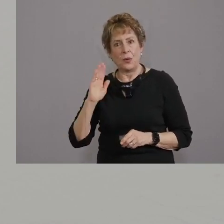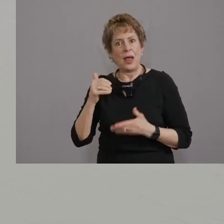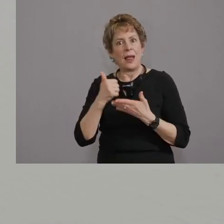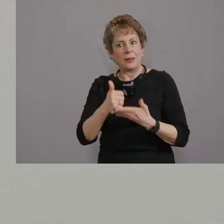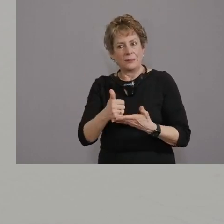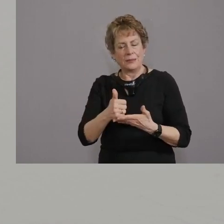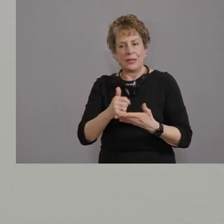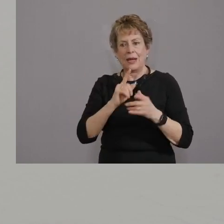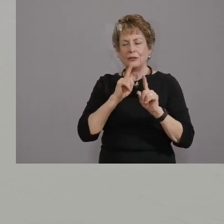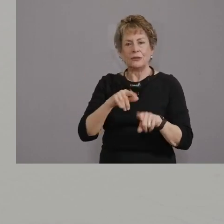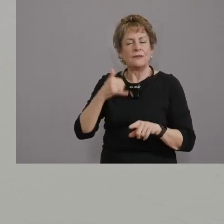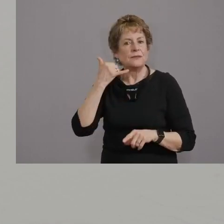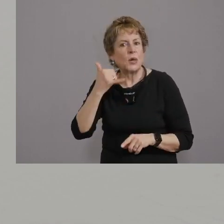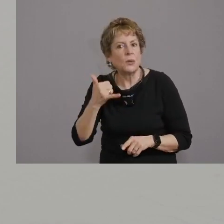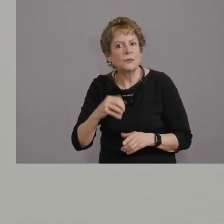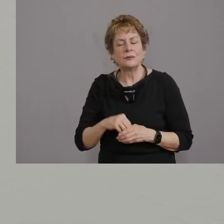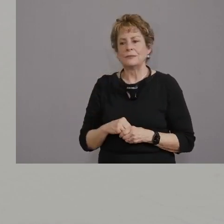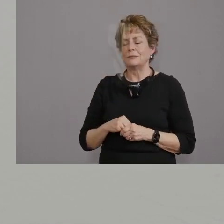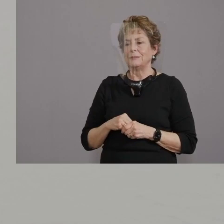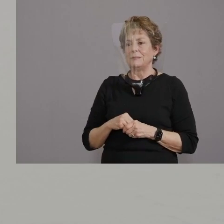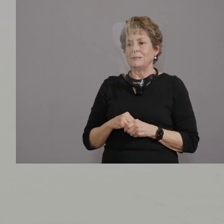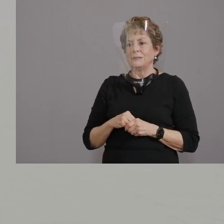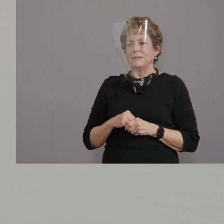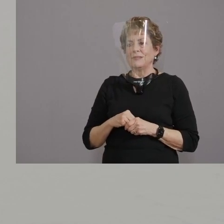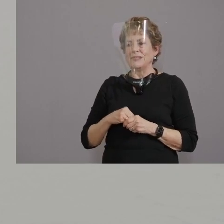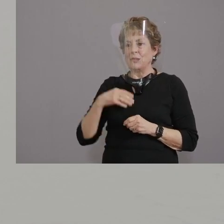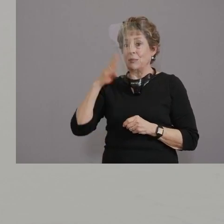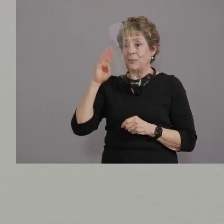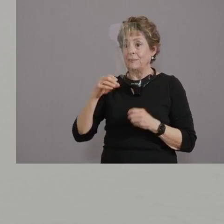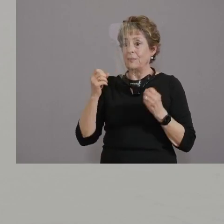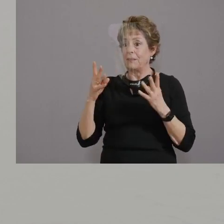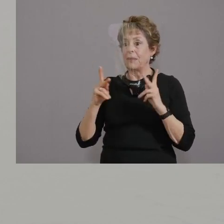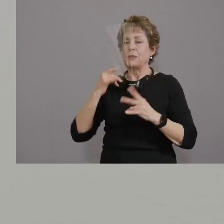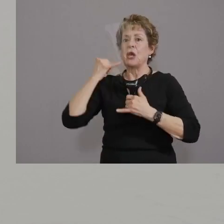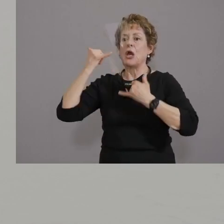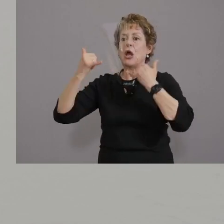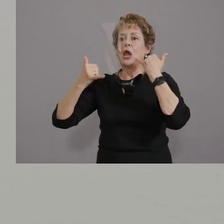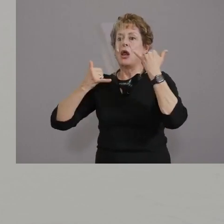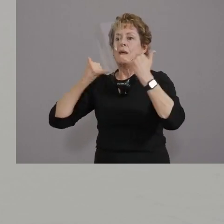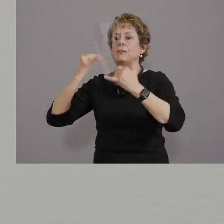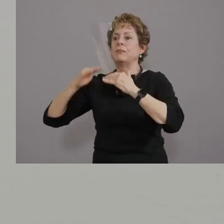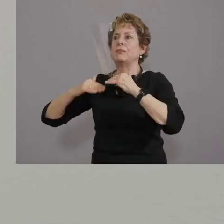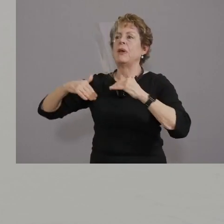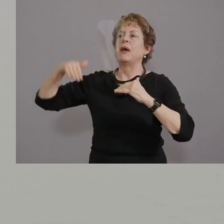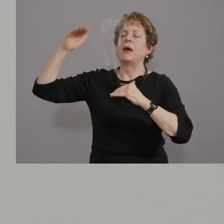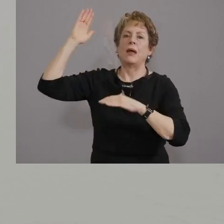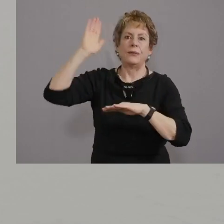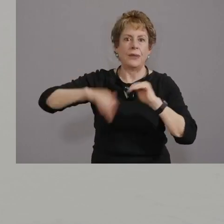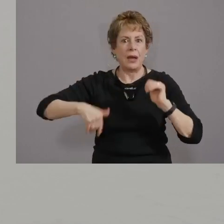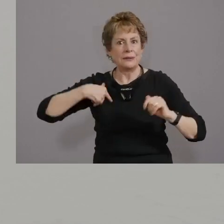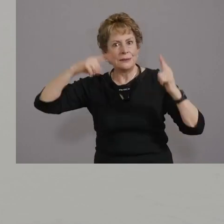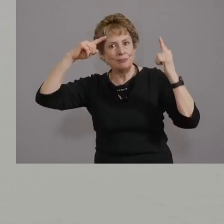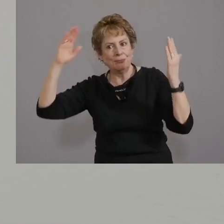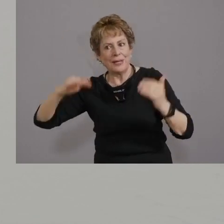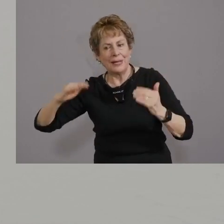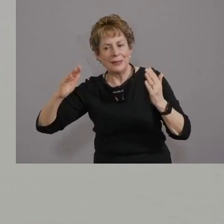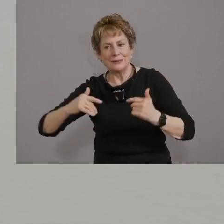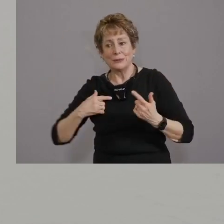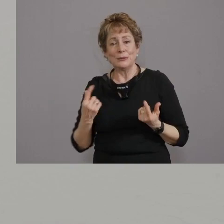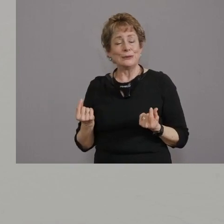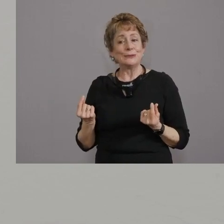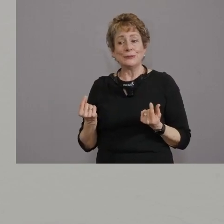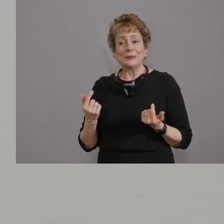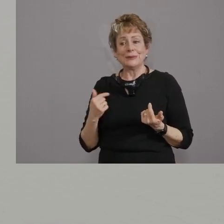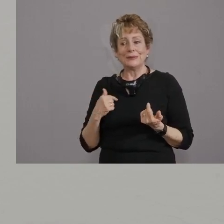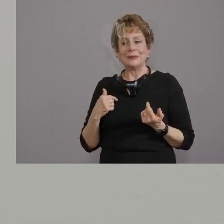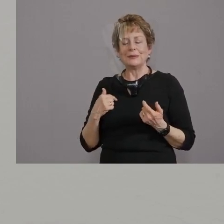huge number of calls, even more than we anticipated. And so what we're doing is we are getting another contract with a